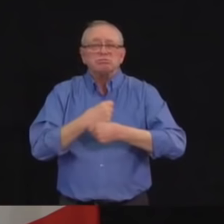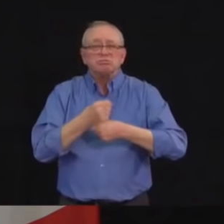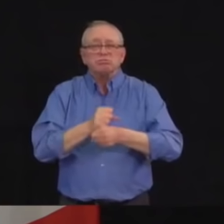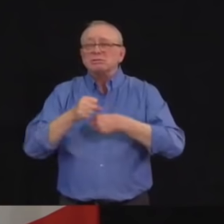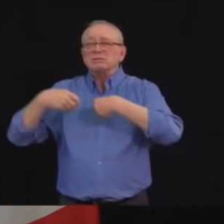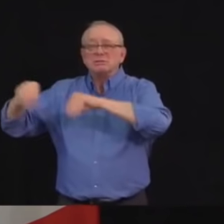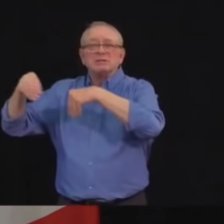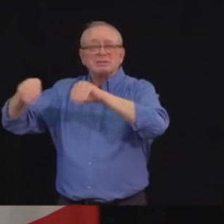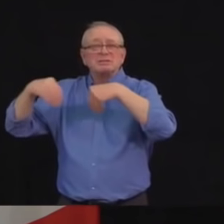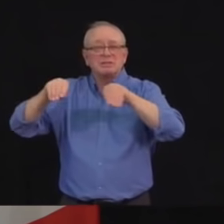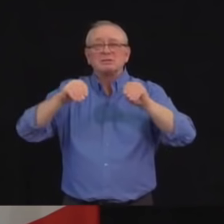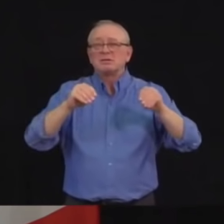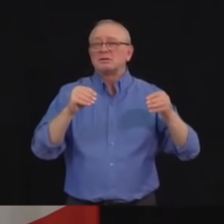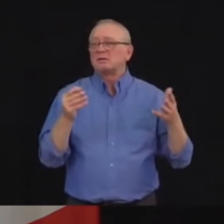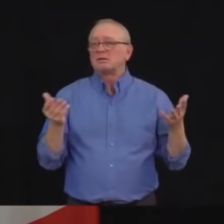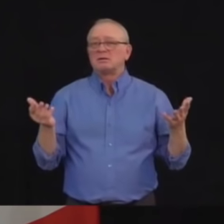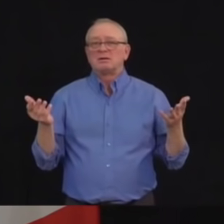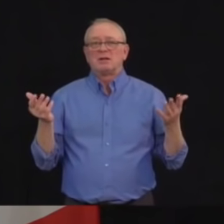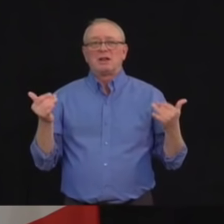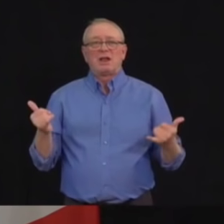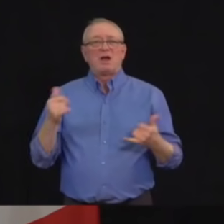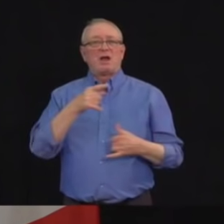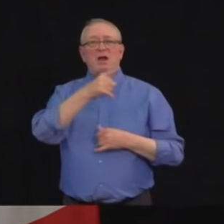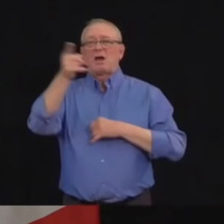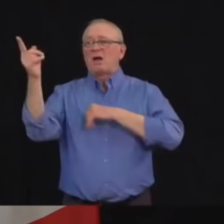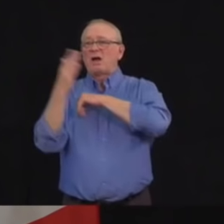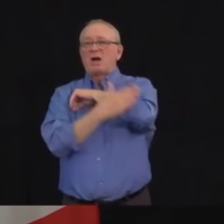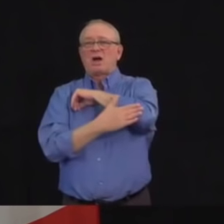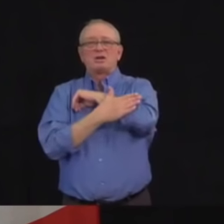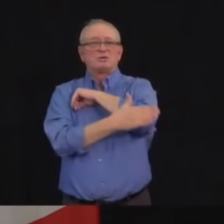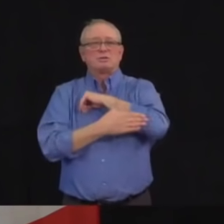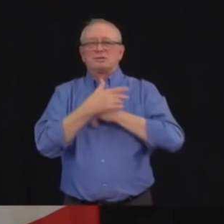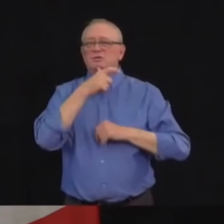of a catastrophic reduction in demand. And so I